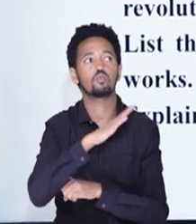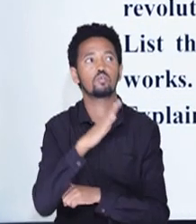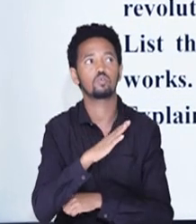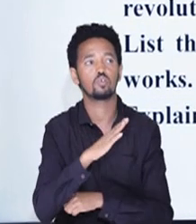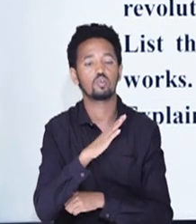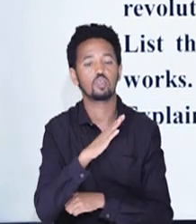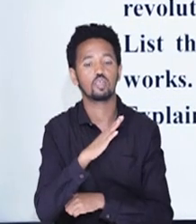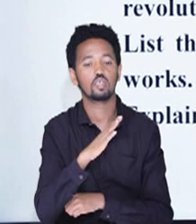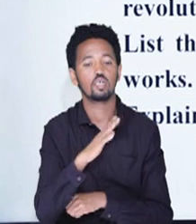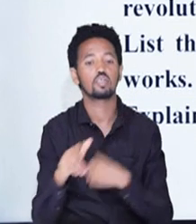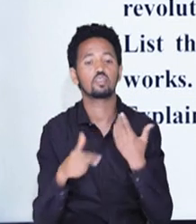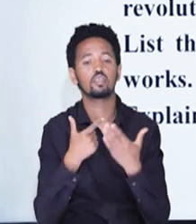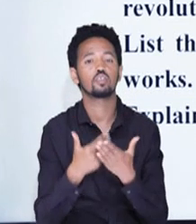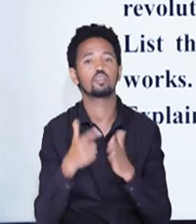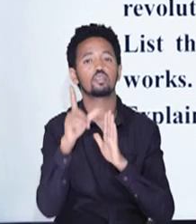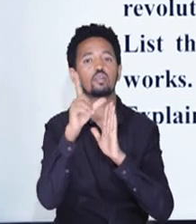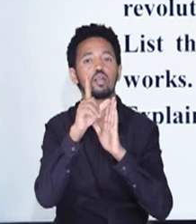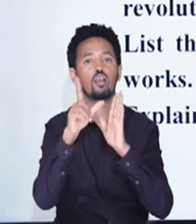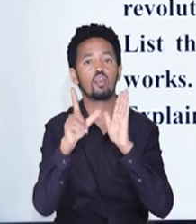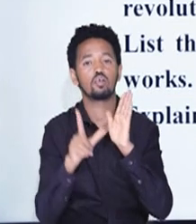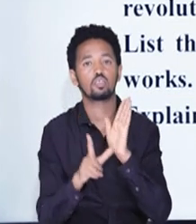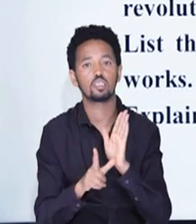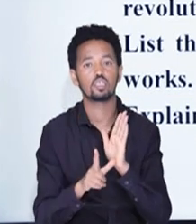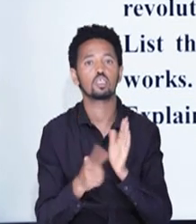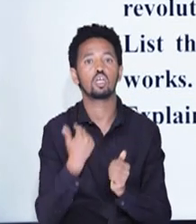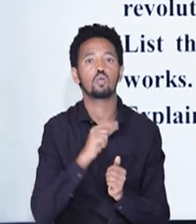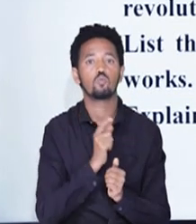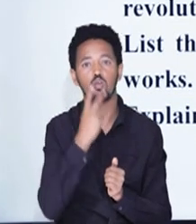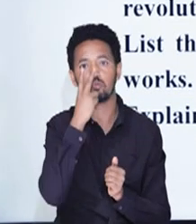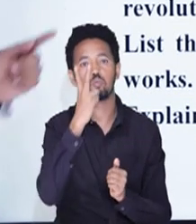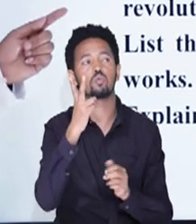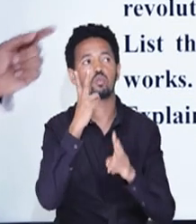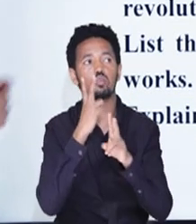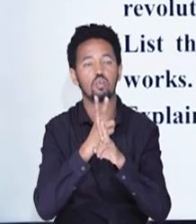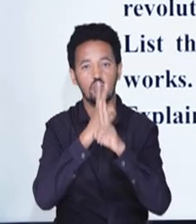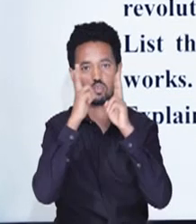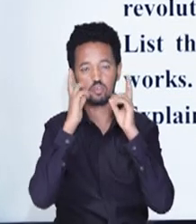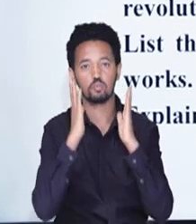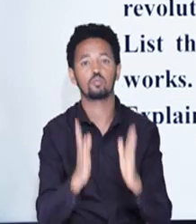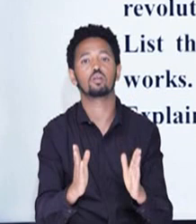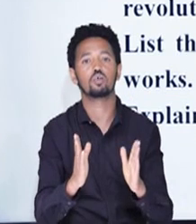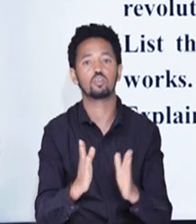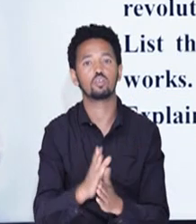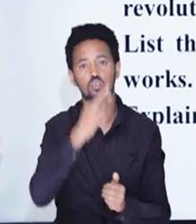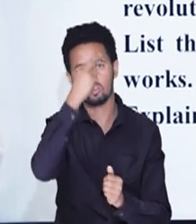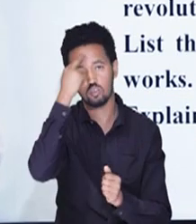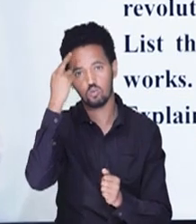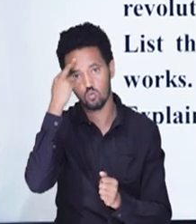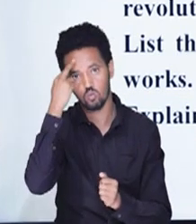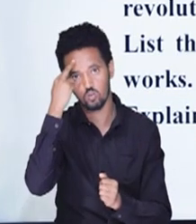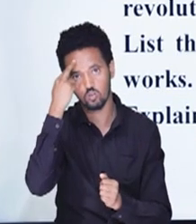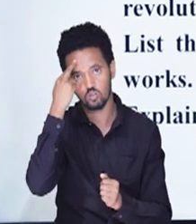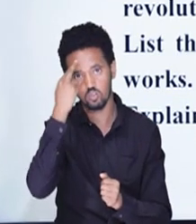the end of this lesson, you will be able to explain the cause,